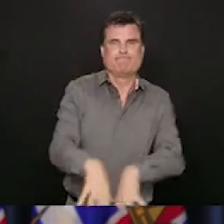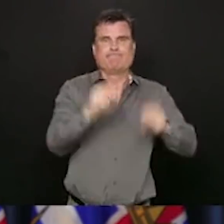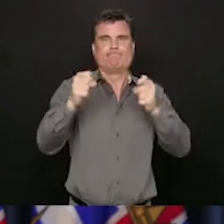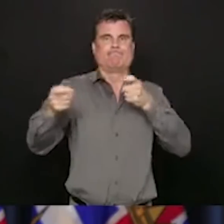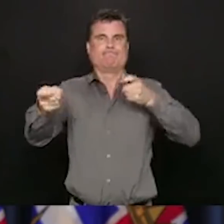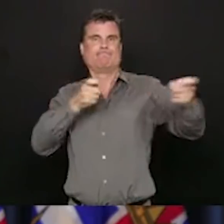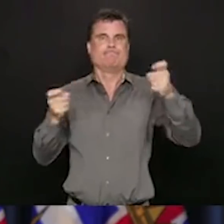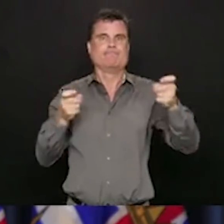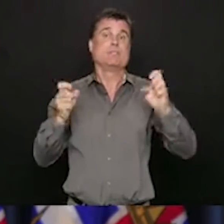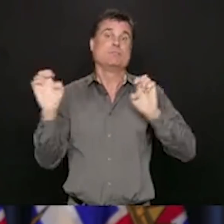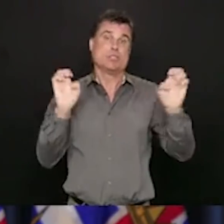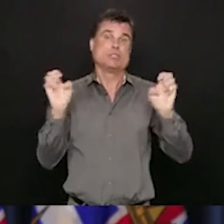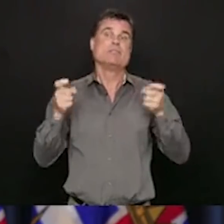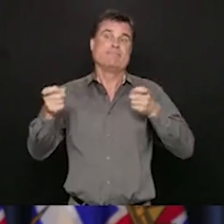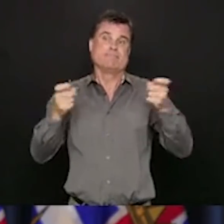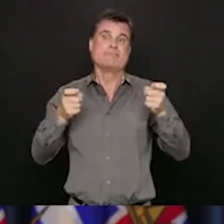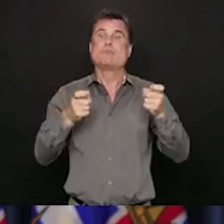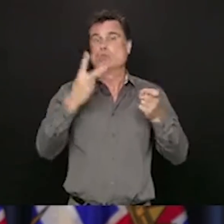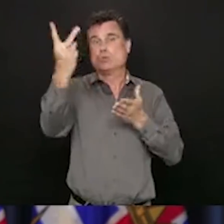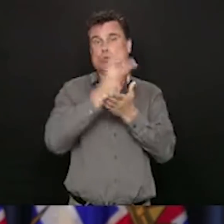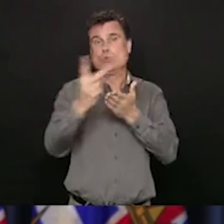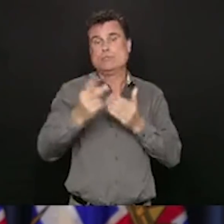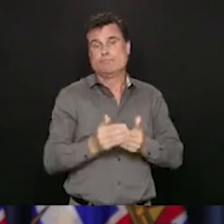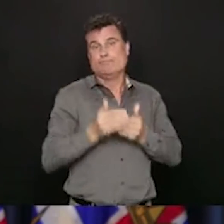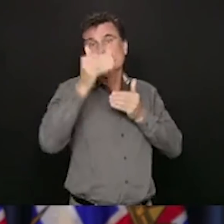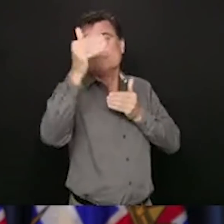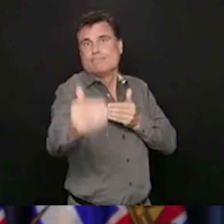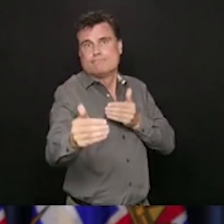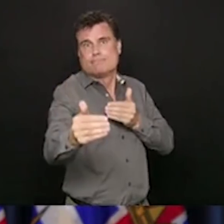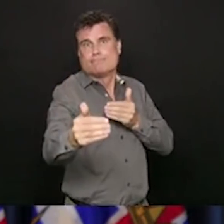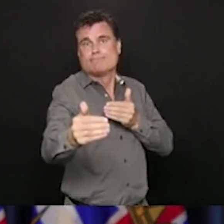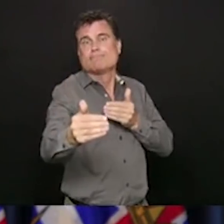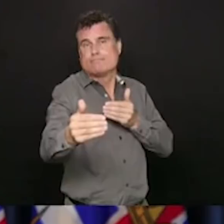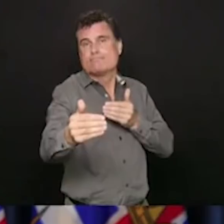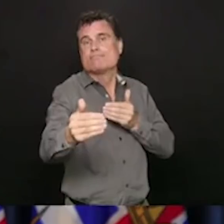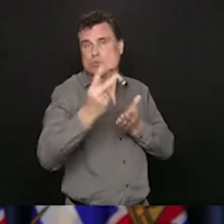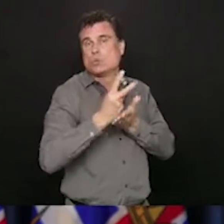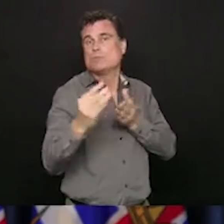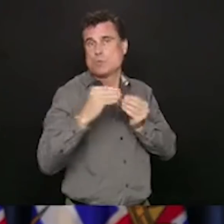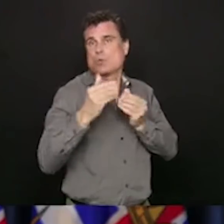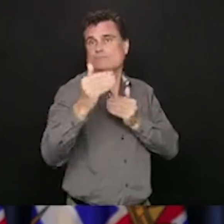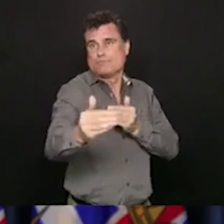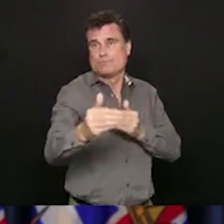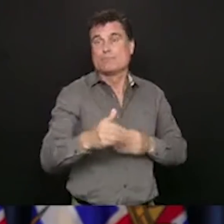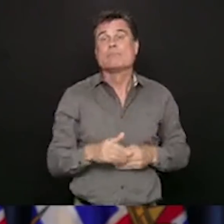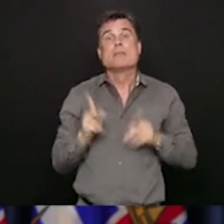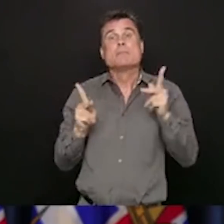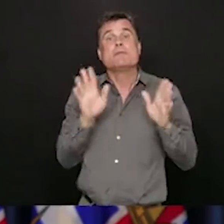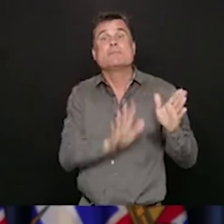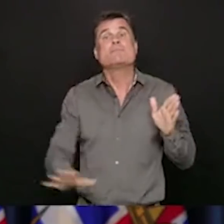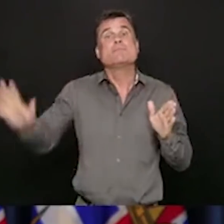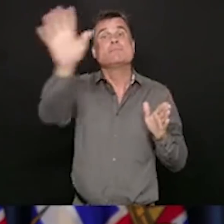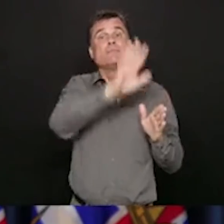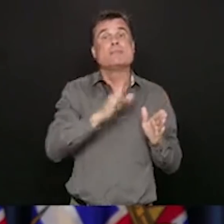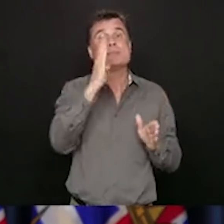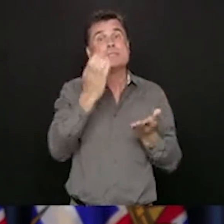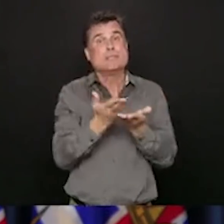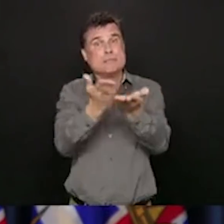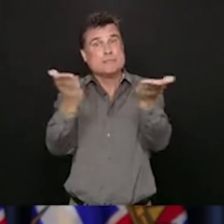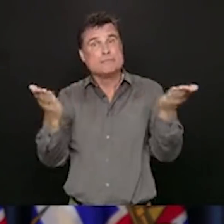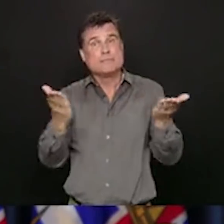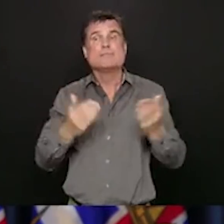with loved ones who have been separated over the past number of weeks, and we want to see that as well. But it's going to